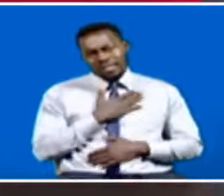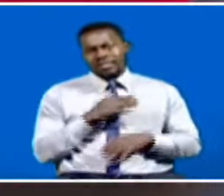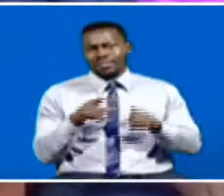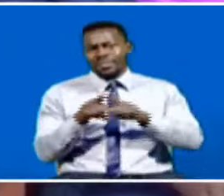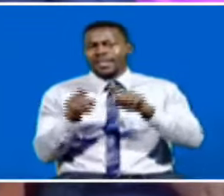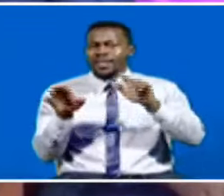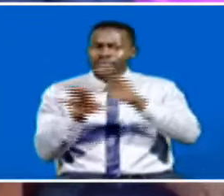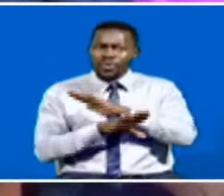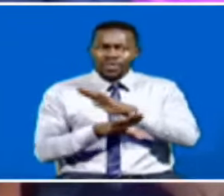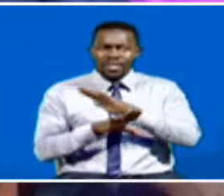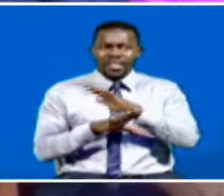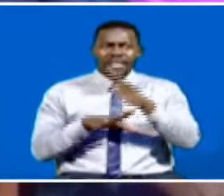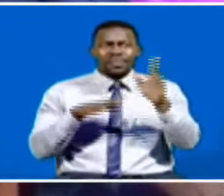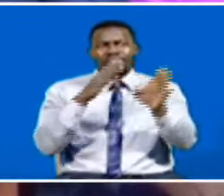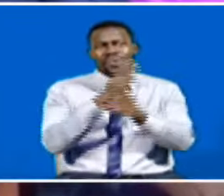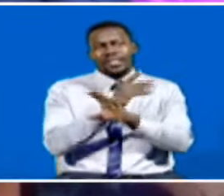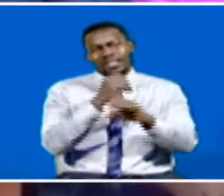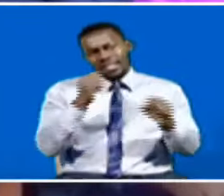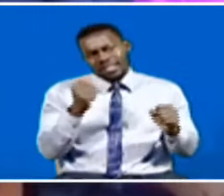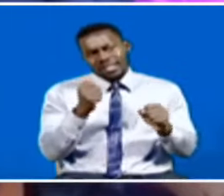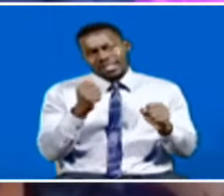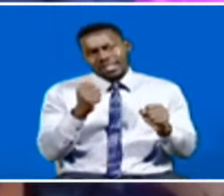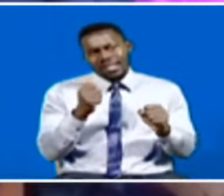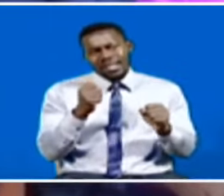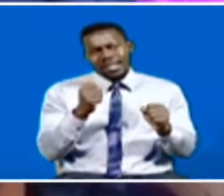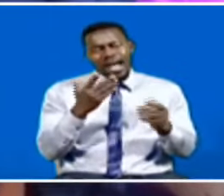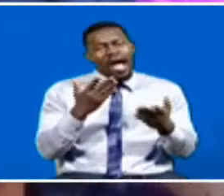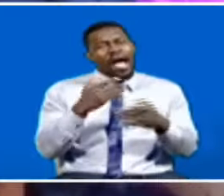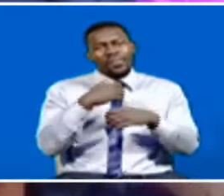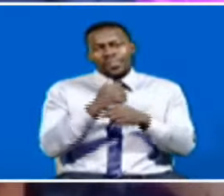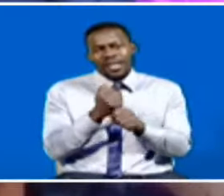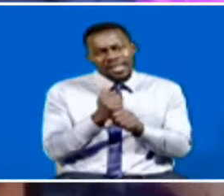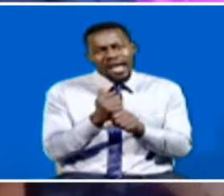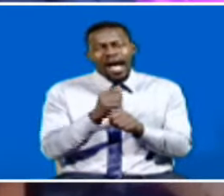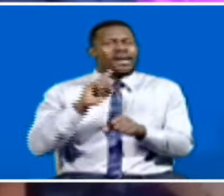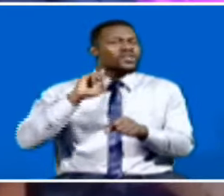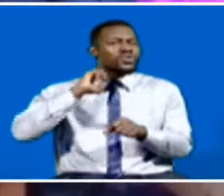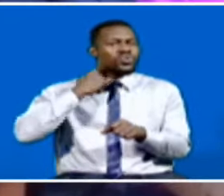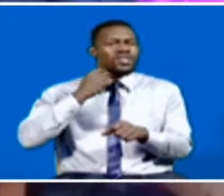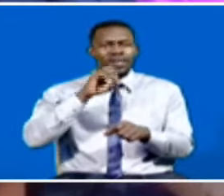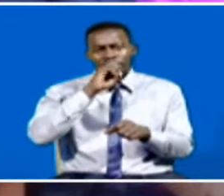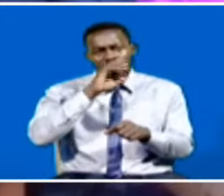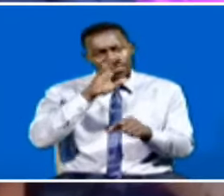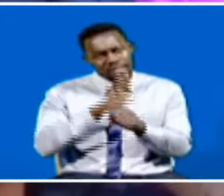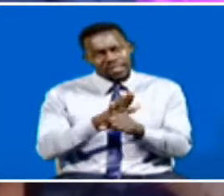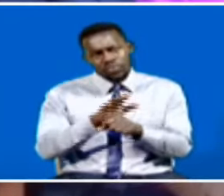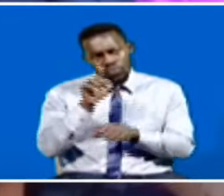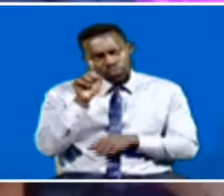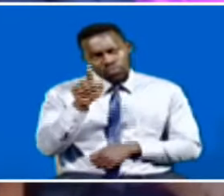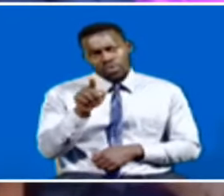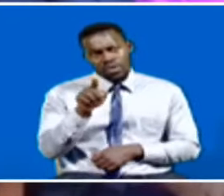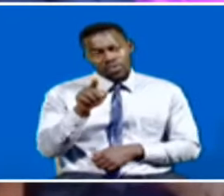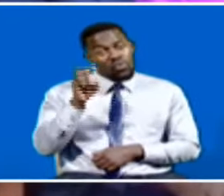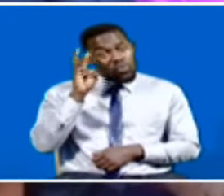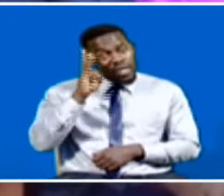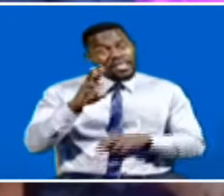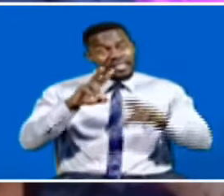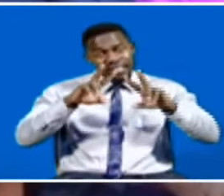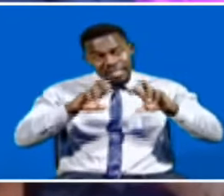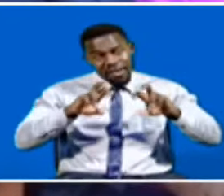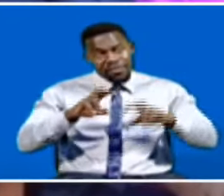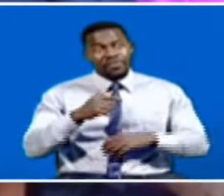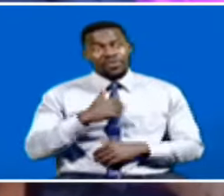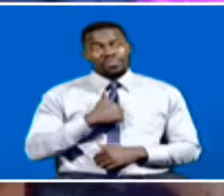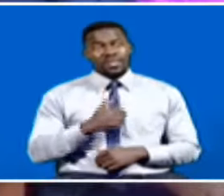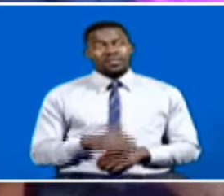president, I want to make a very sweet promise to you. Believe you me, you will look for me. You went